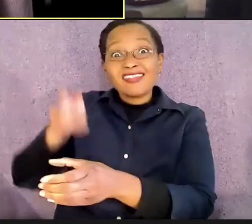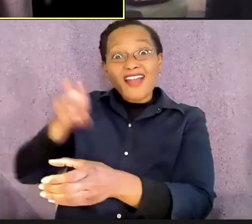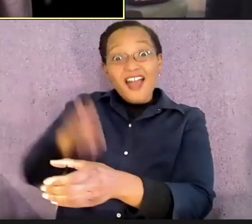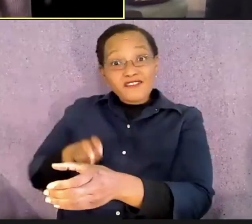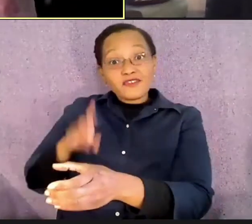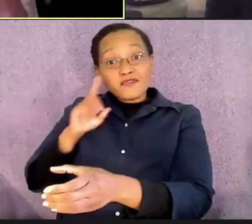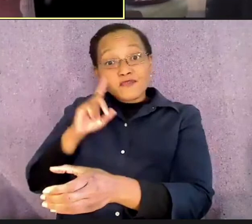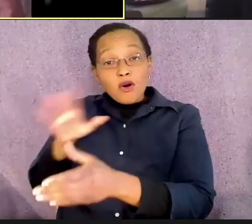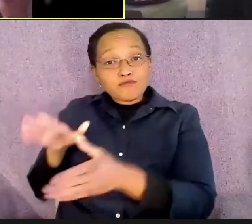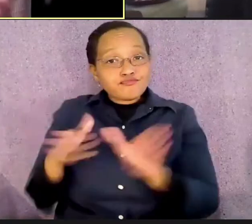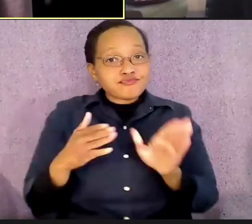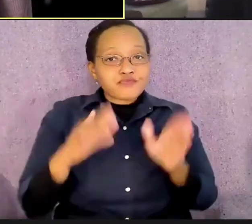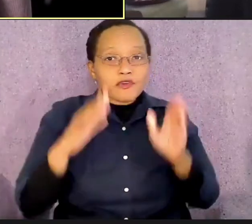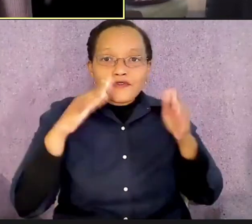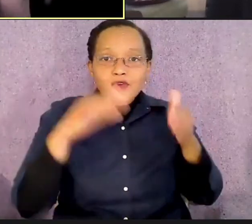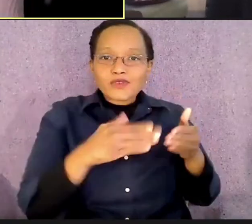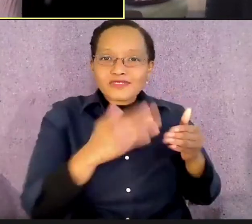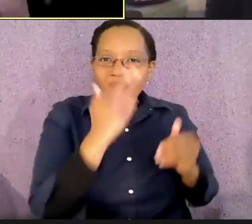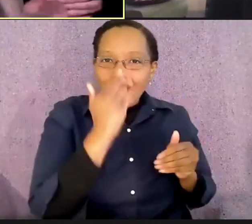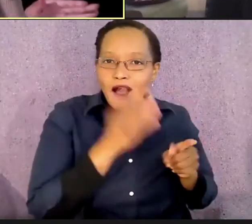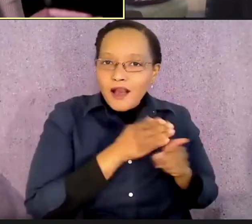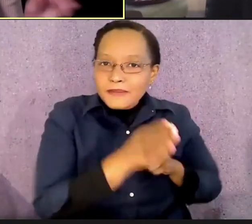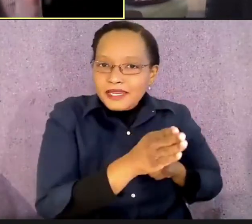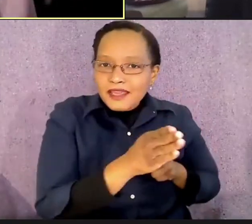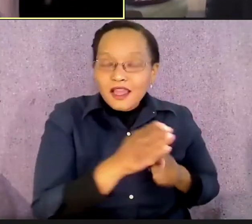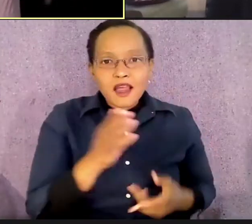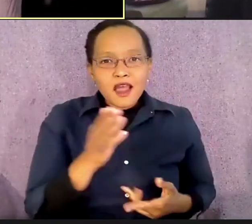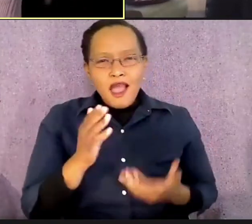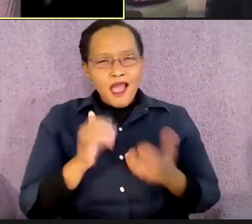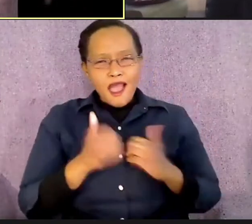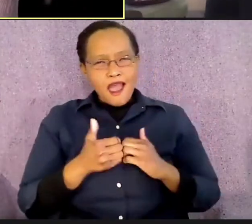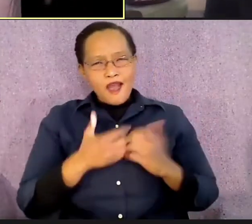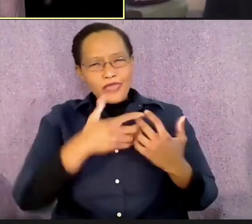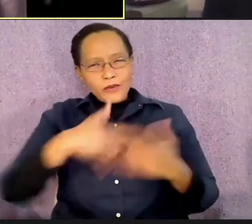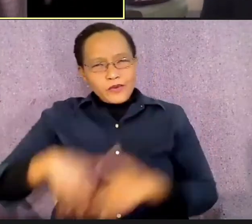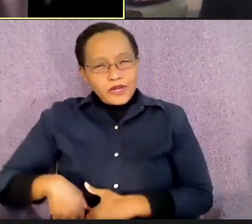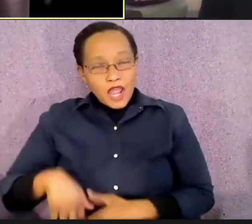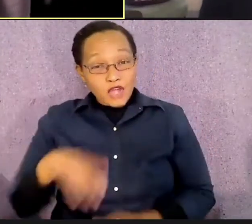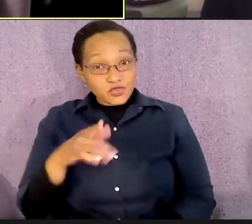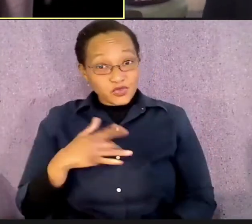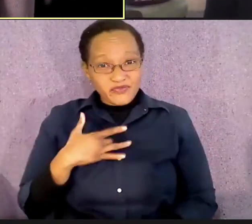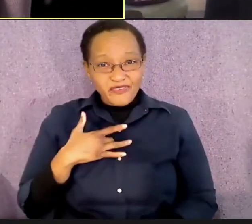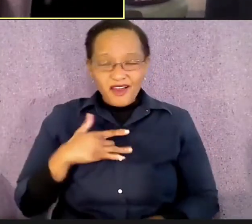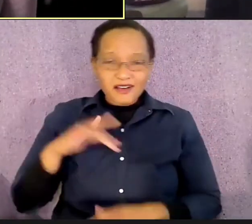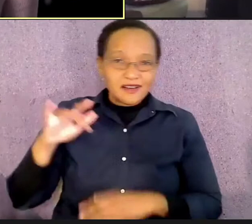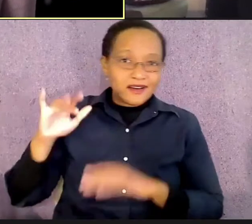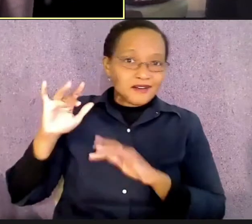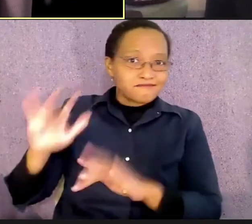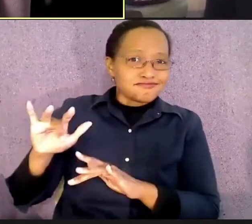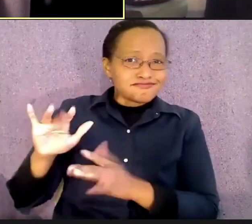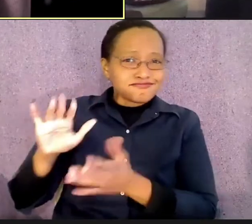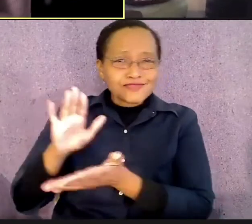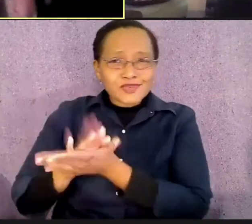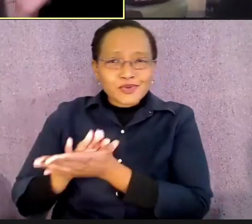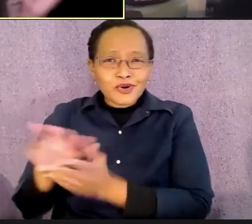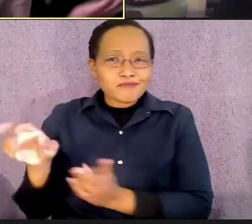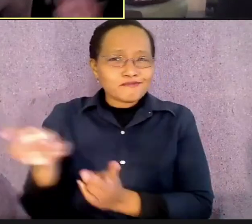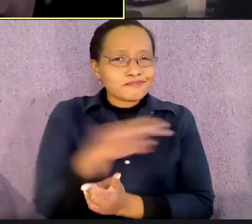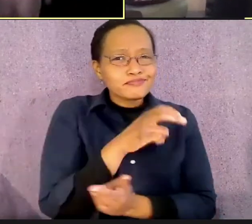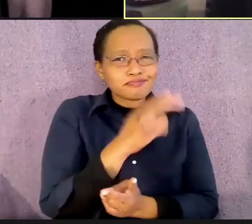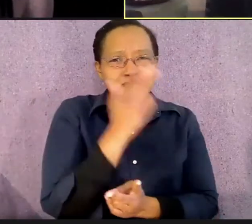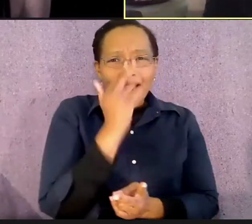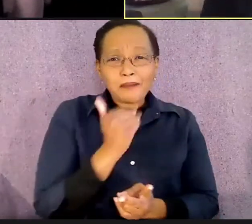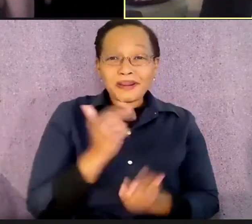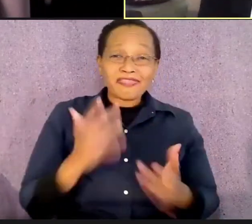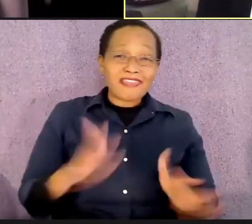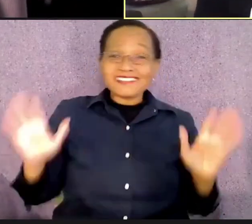Like, did you just trust your instincts? It's like, I'm done with UPenn. I'm just gonna go jump into stand-up comedy. Yeah. Sorry, Mom.